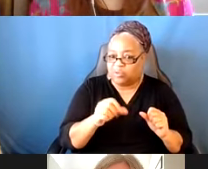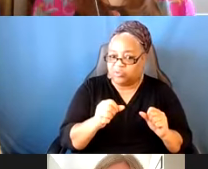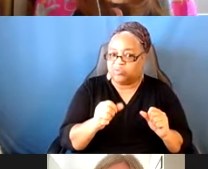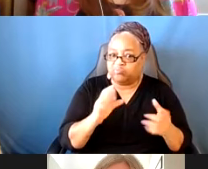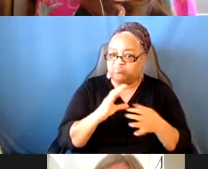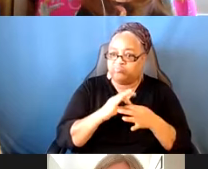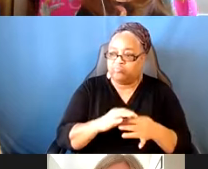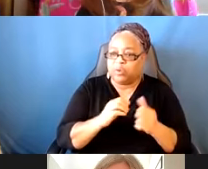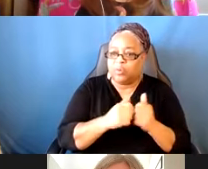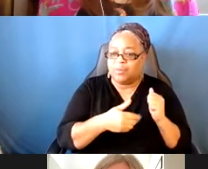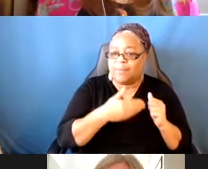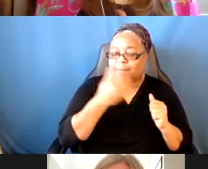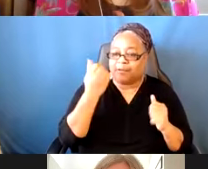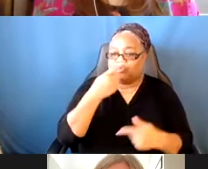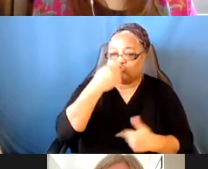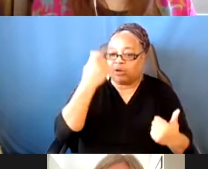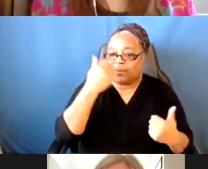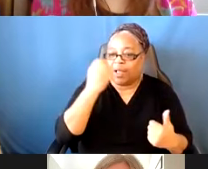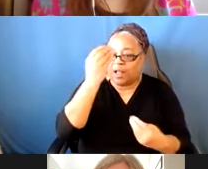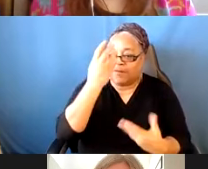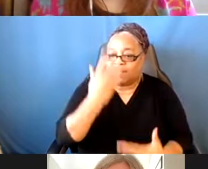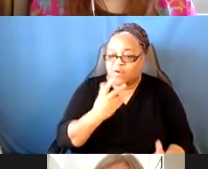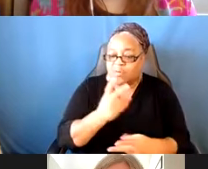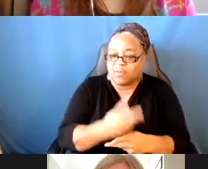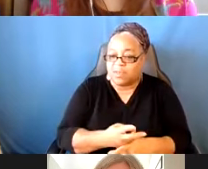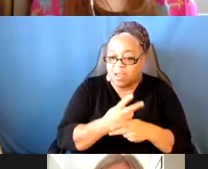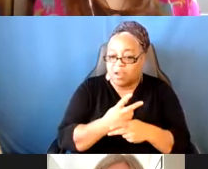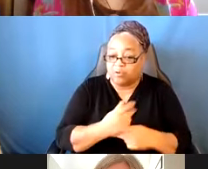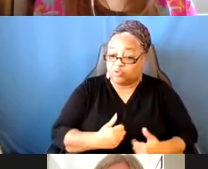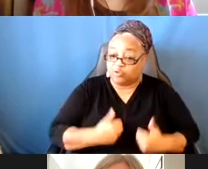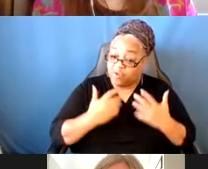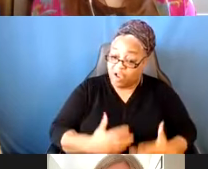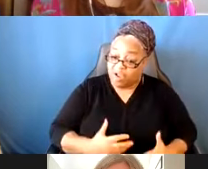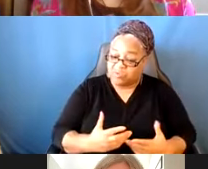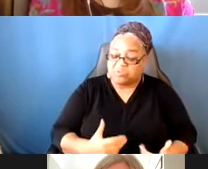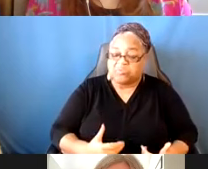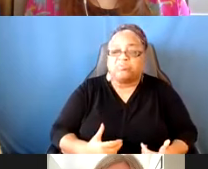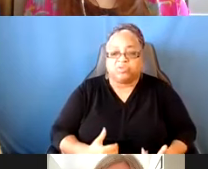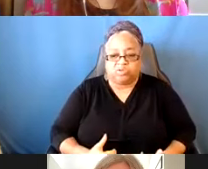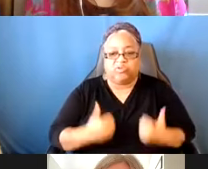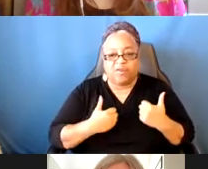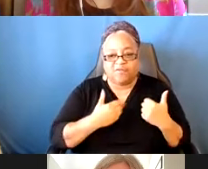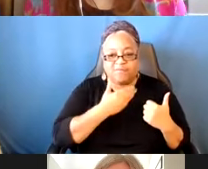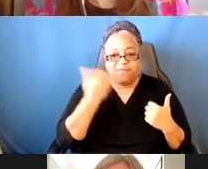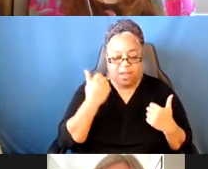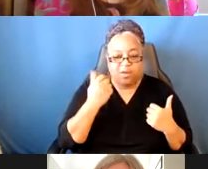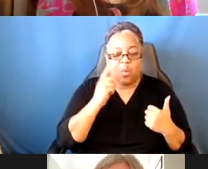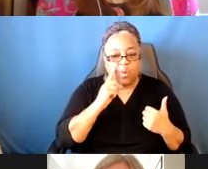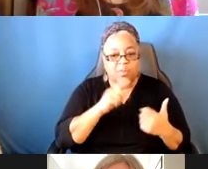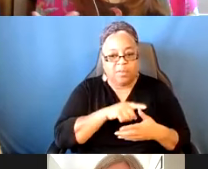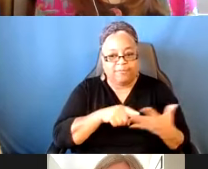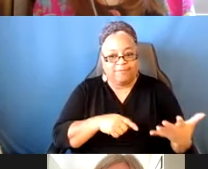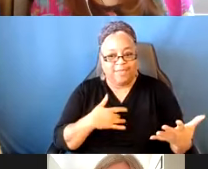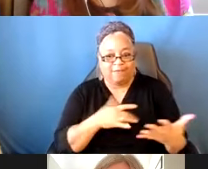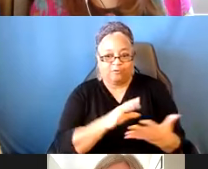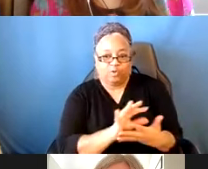care. That idea that survivors of trauma do better and they heal when they're presented with choices. So